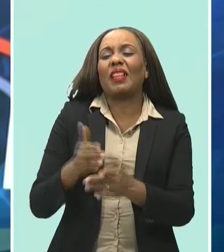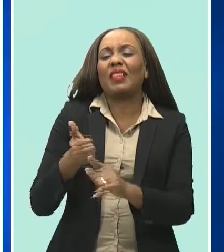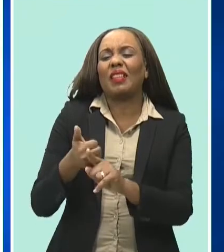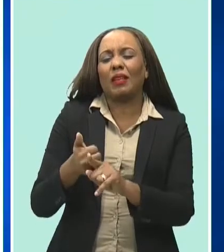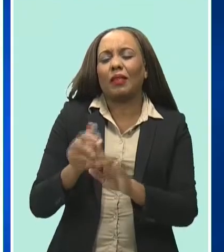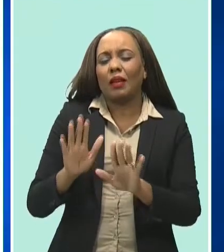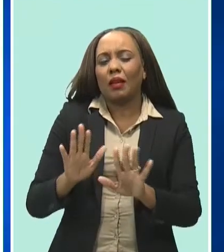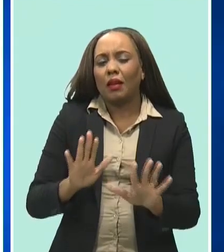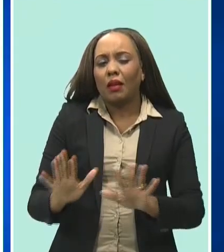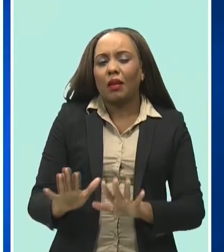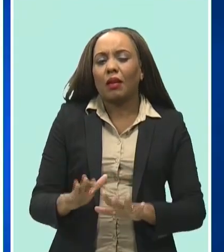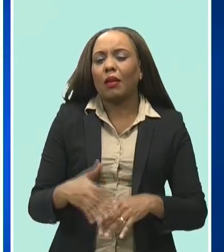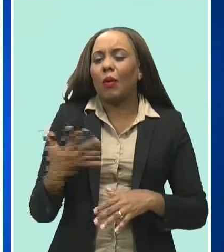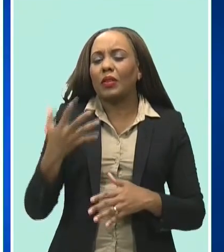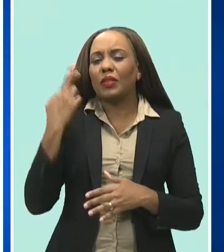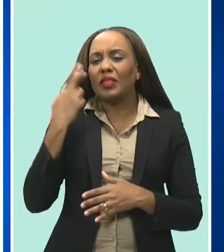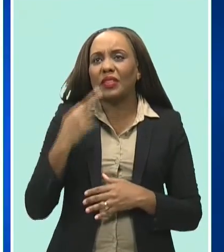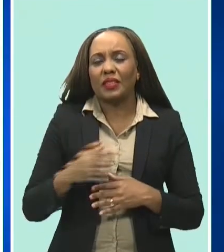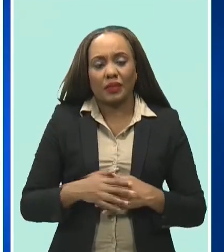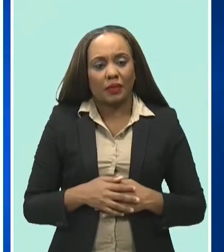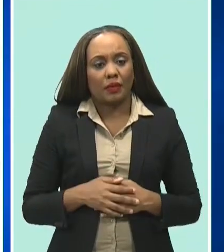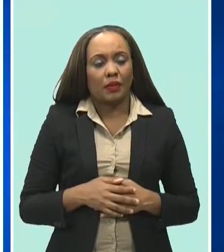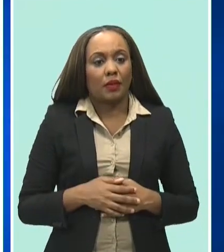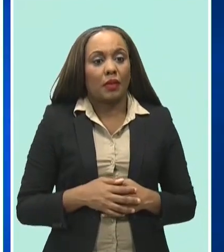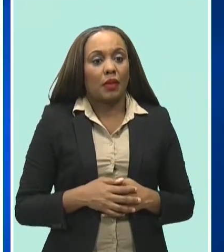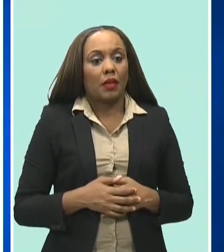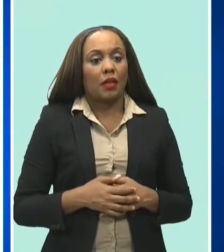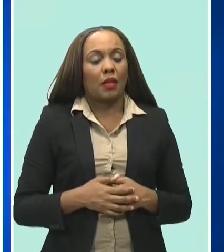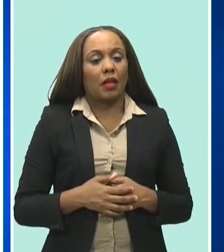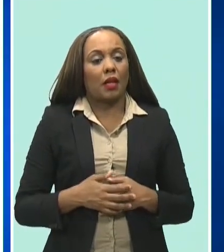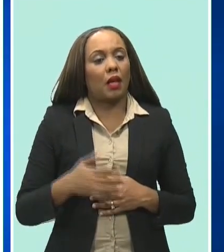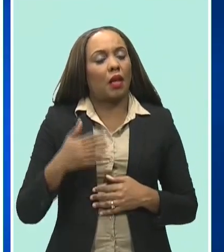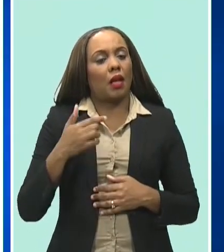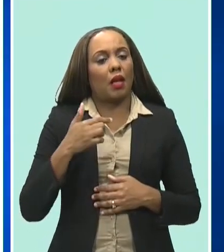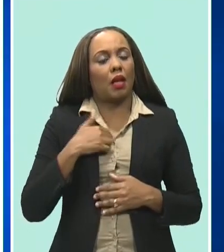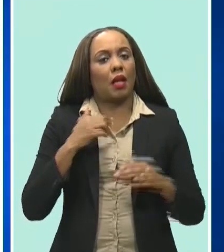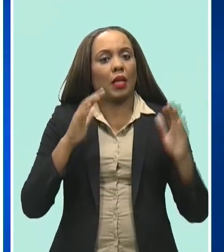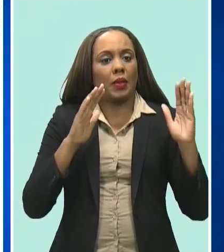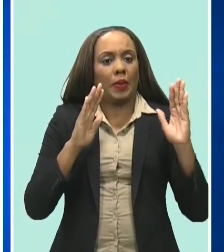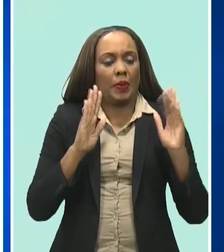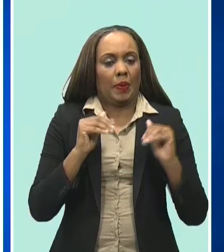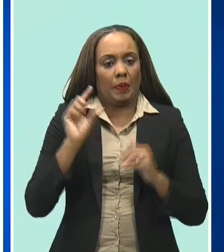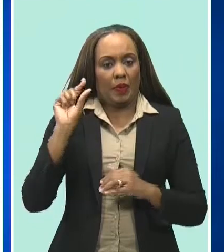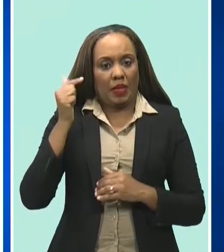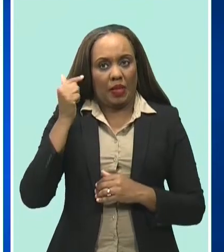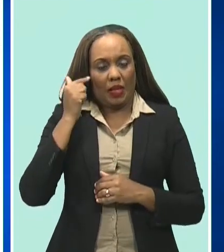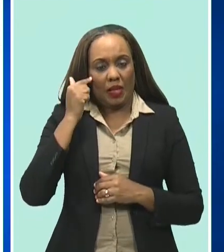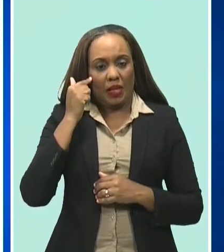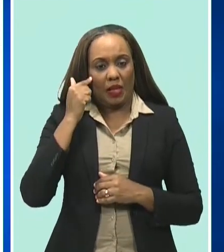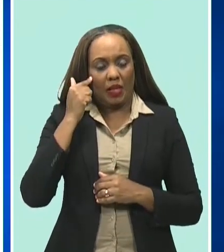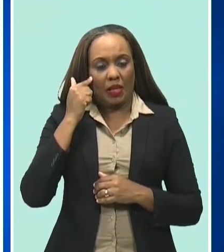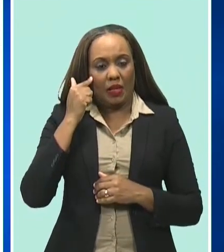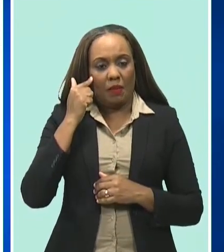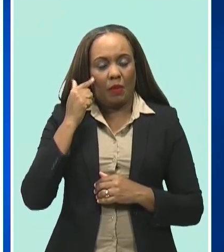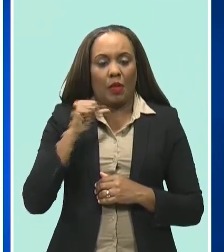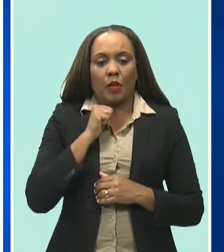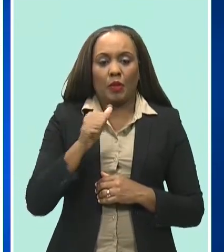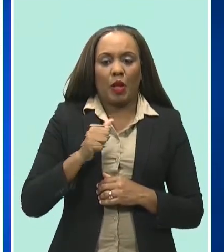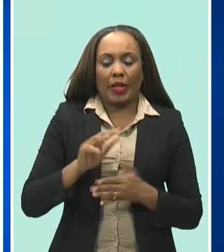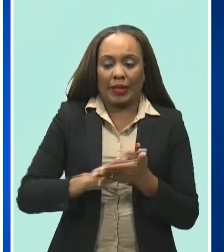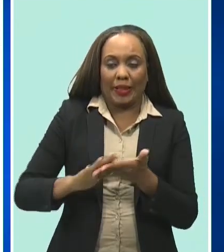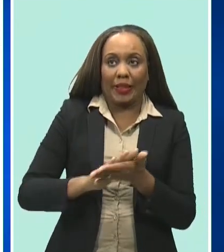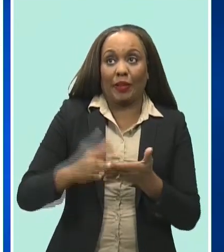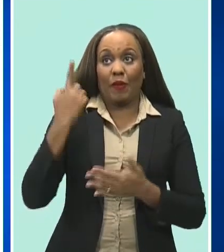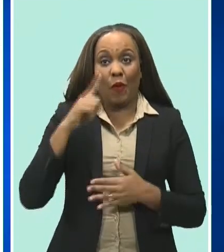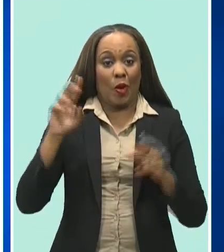I would like to think that government is not simply motivated by the thought that we are into the year of regathering, but